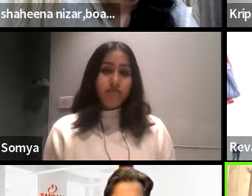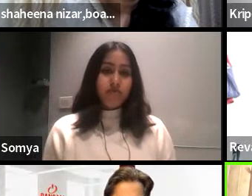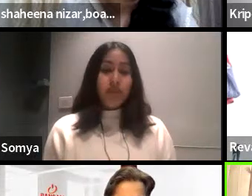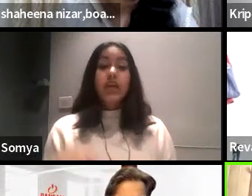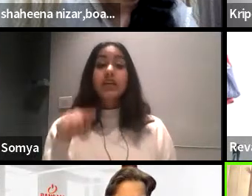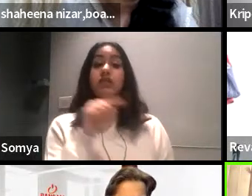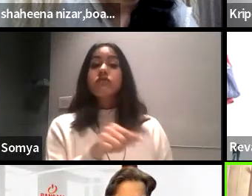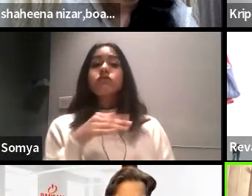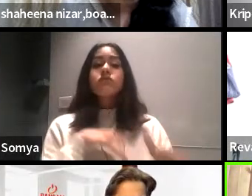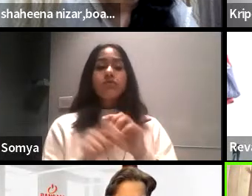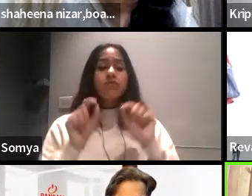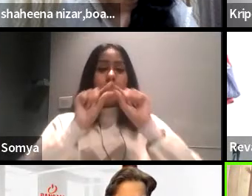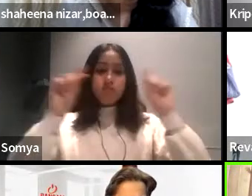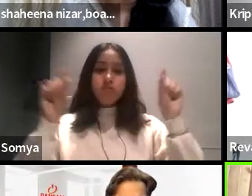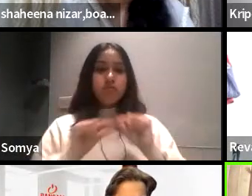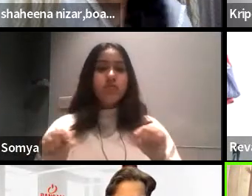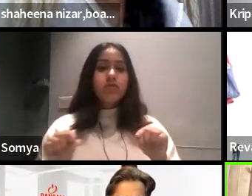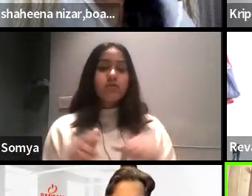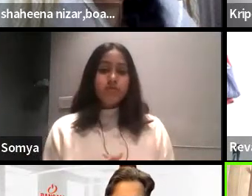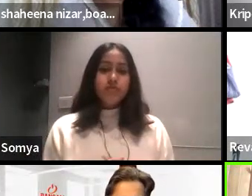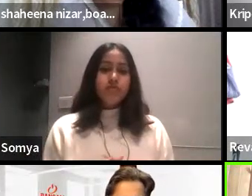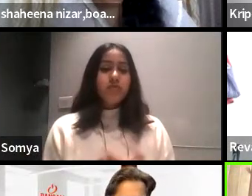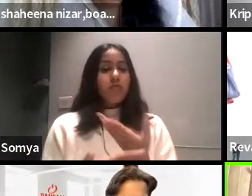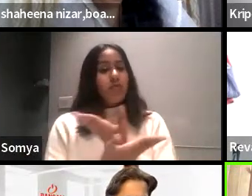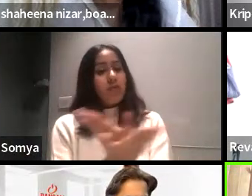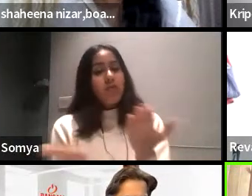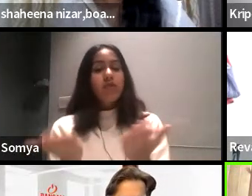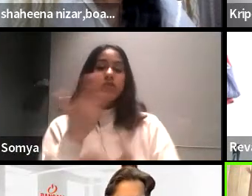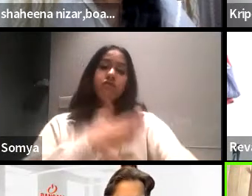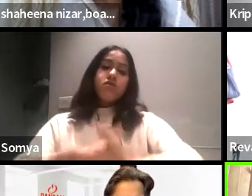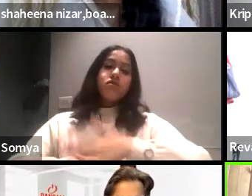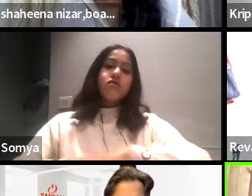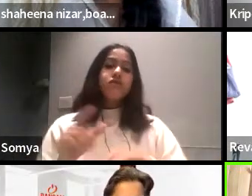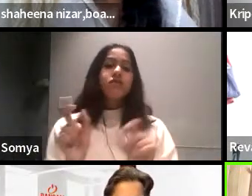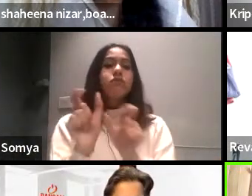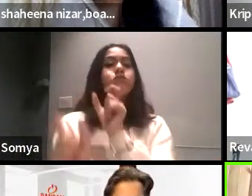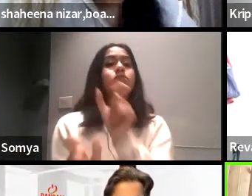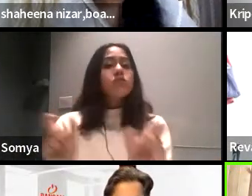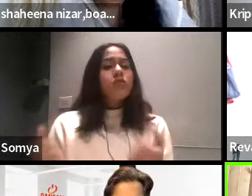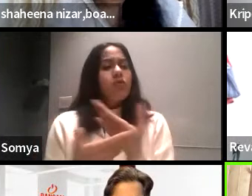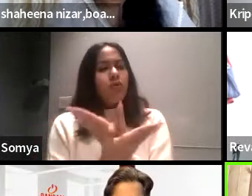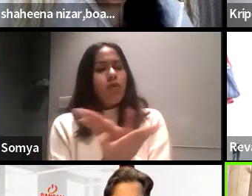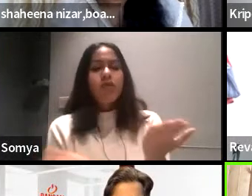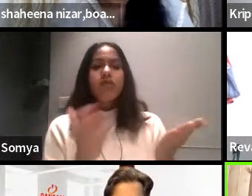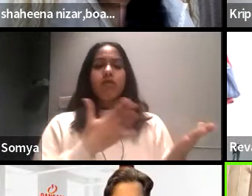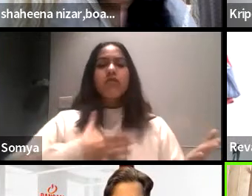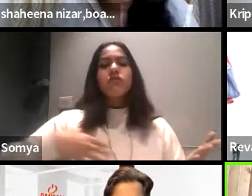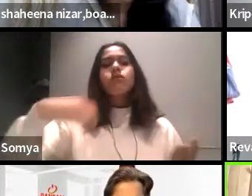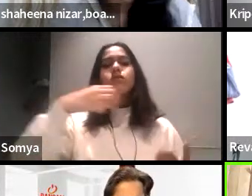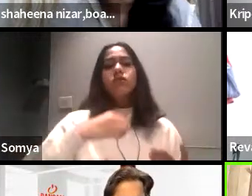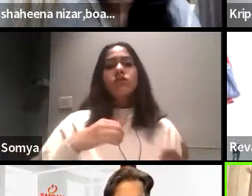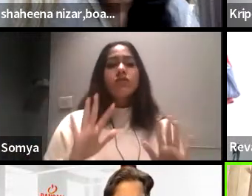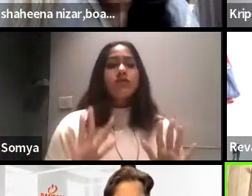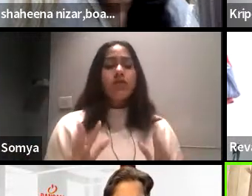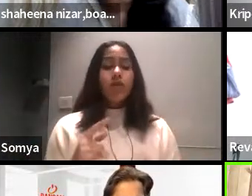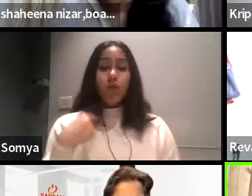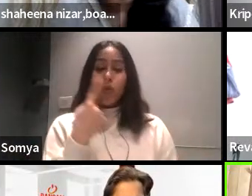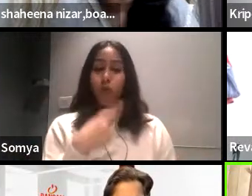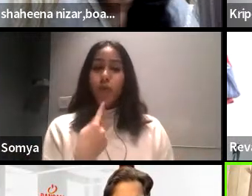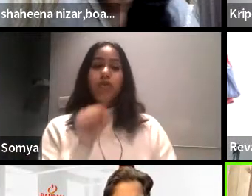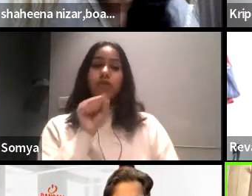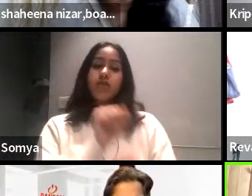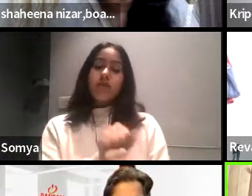this statement fits well with every Divyangjan, with every organization which is working in